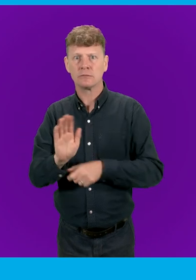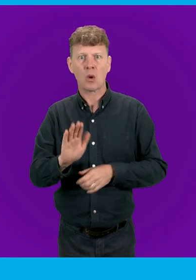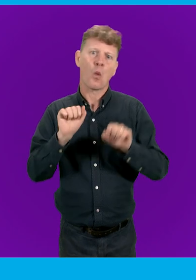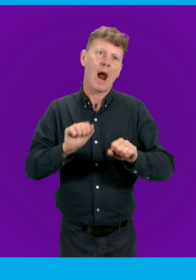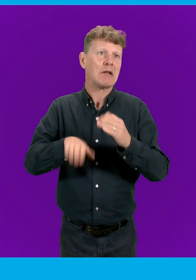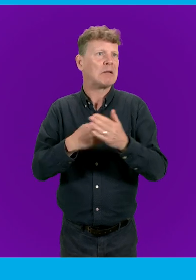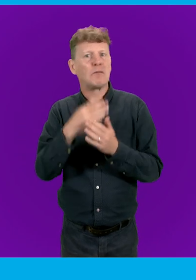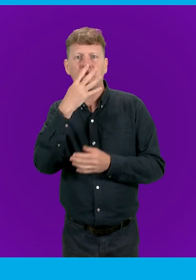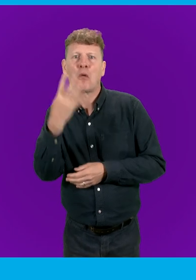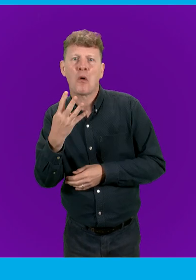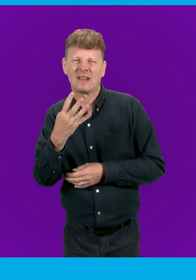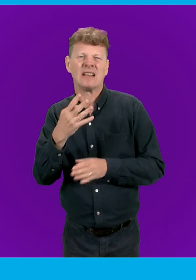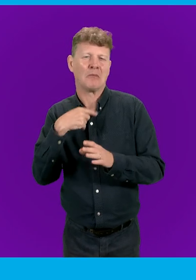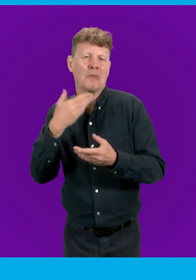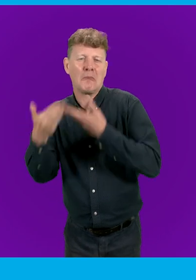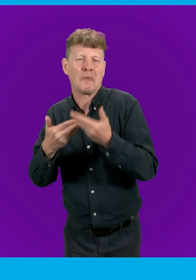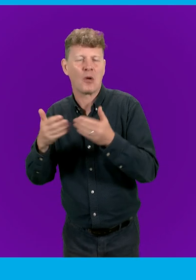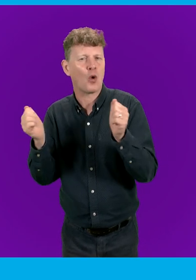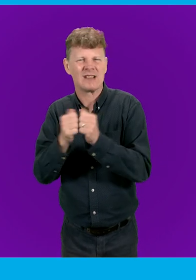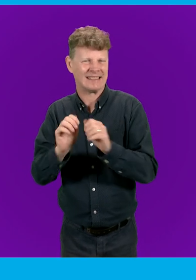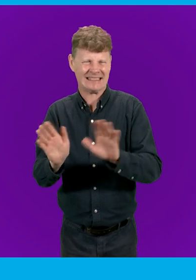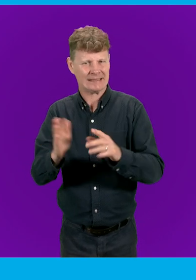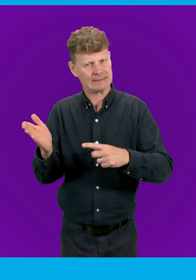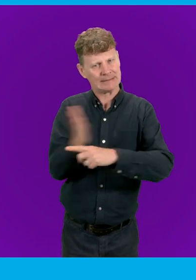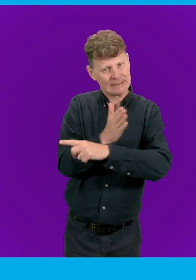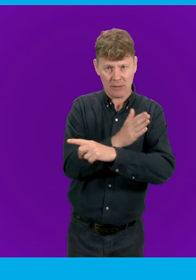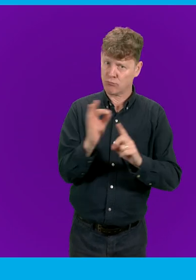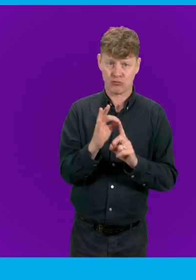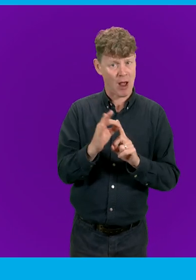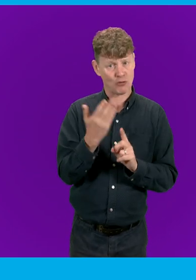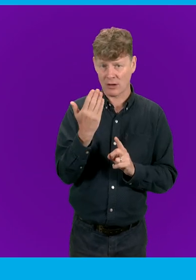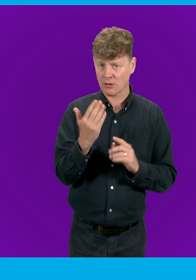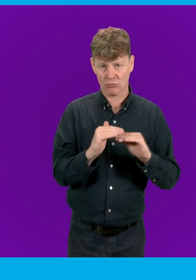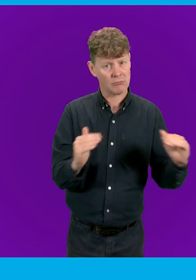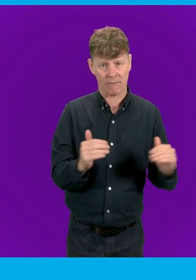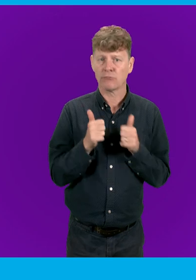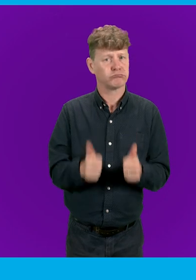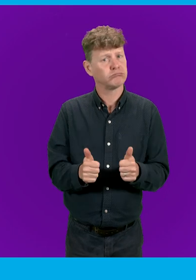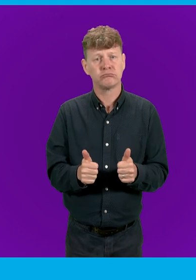you're kind of 14 and then we'll tell you about consent. It actually starts right from primary level. And it's